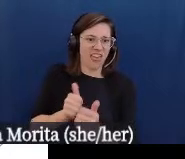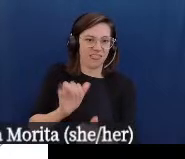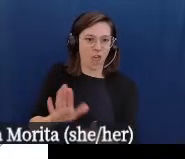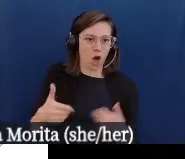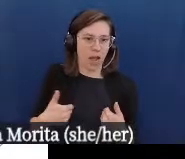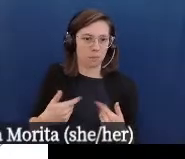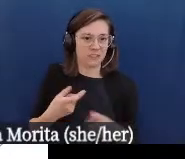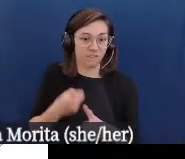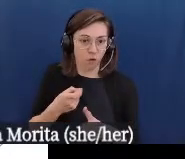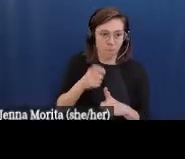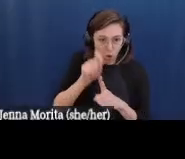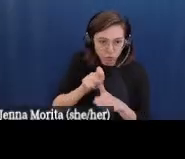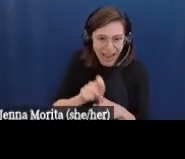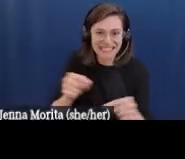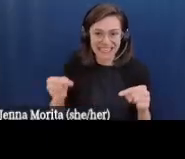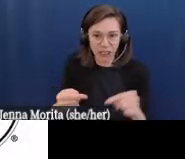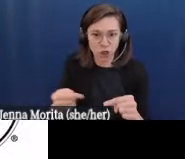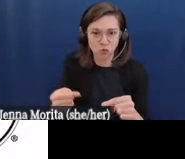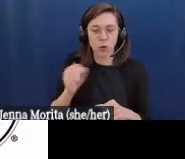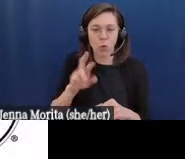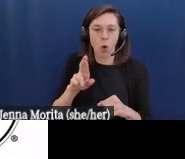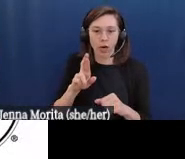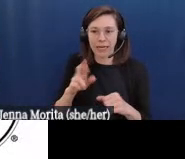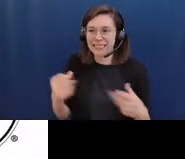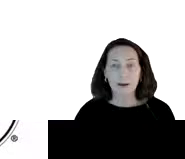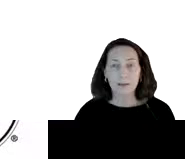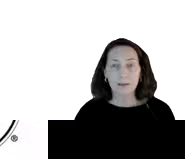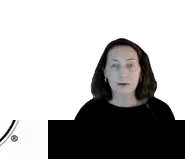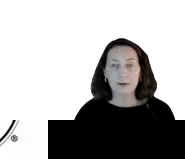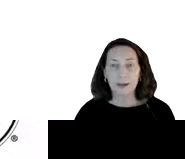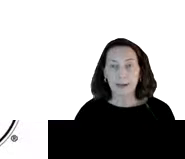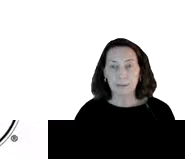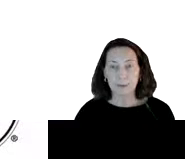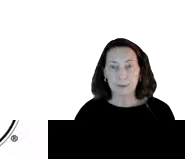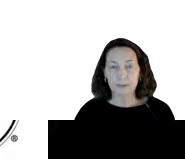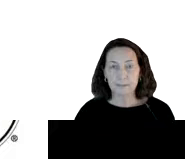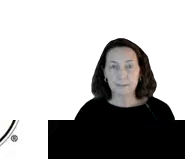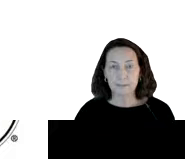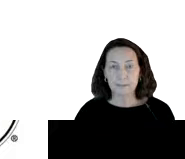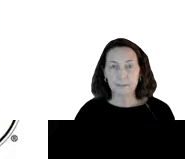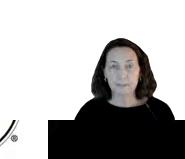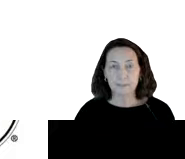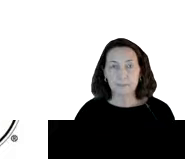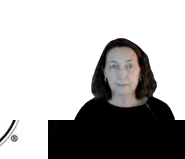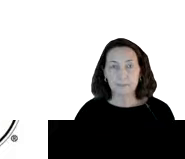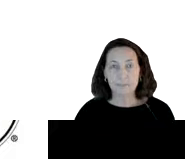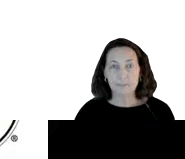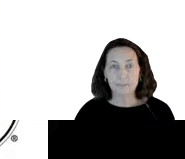harassing, injuring, or intimidating people, wildlife, and other animals.